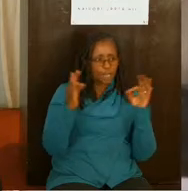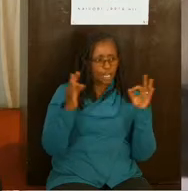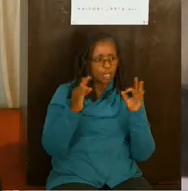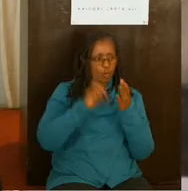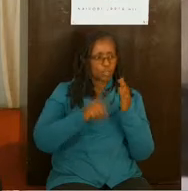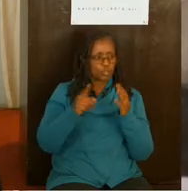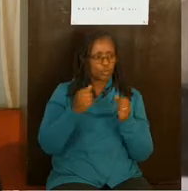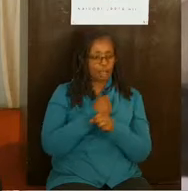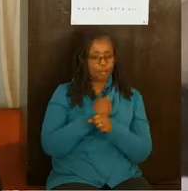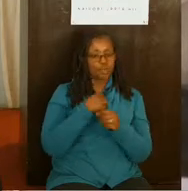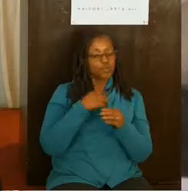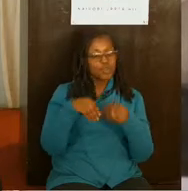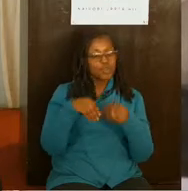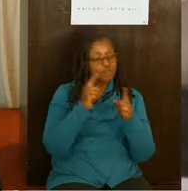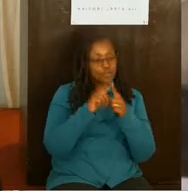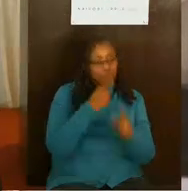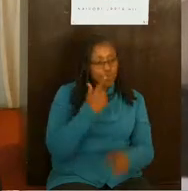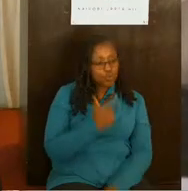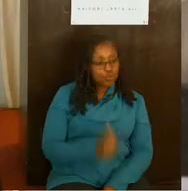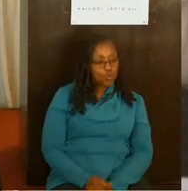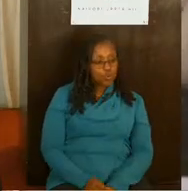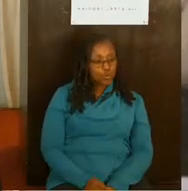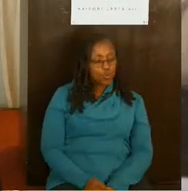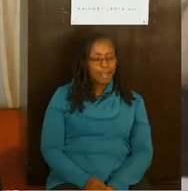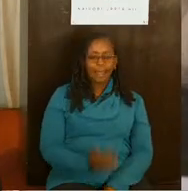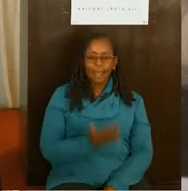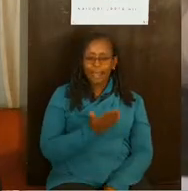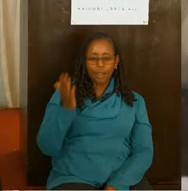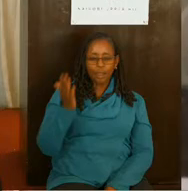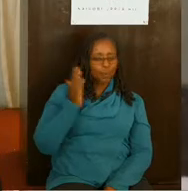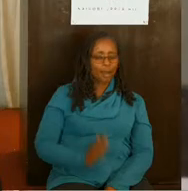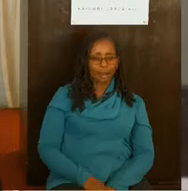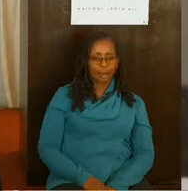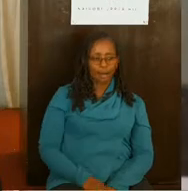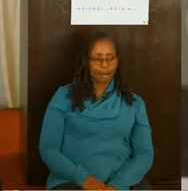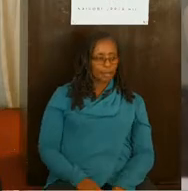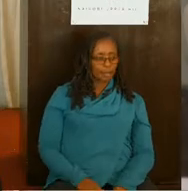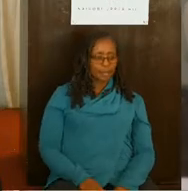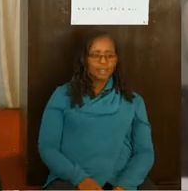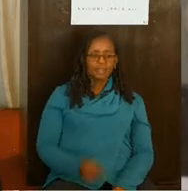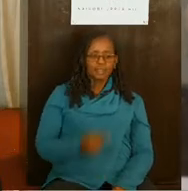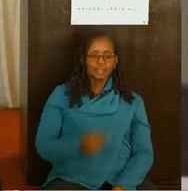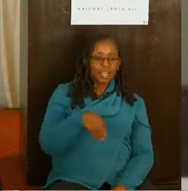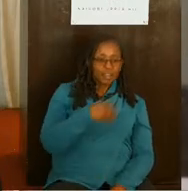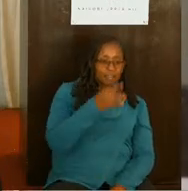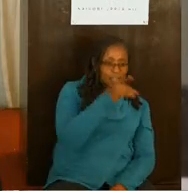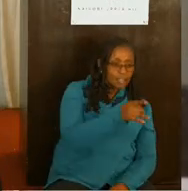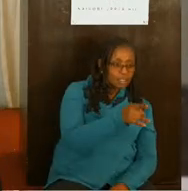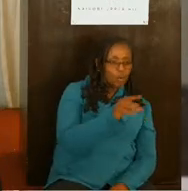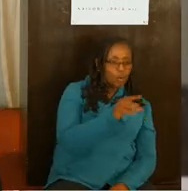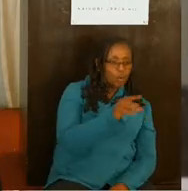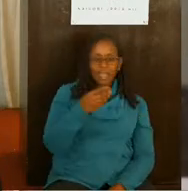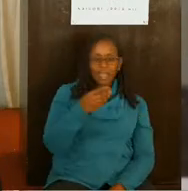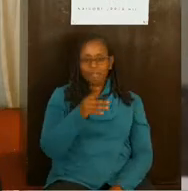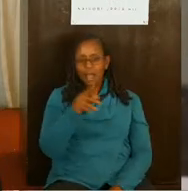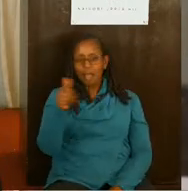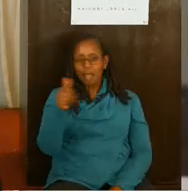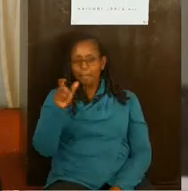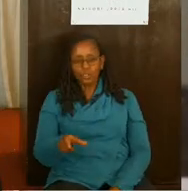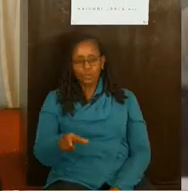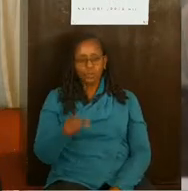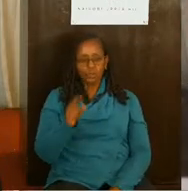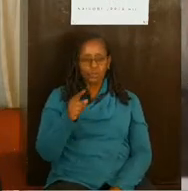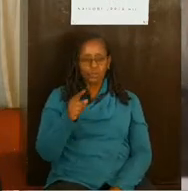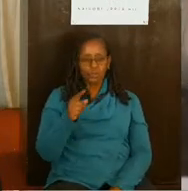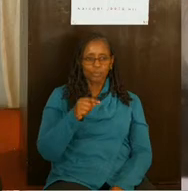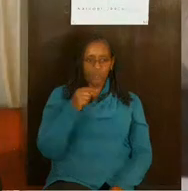to give to who to anyone it has not been said to this particular group or this particular person that